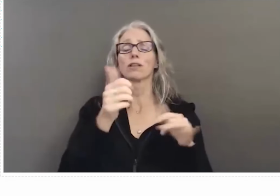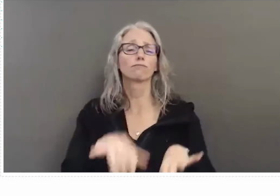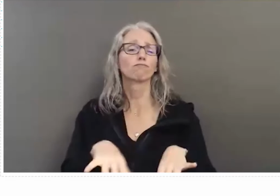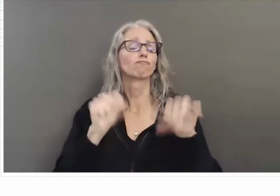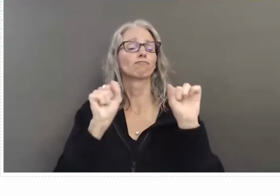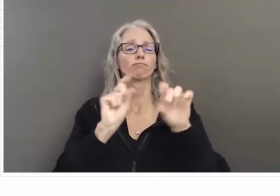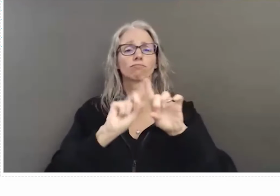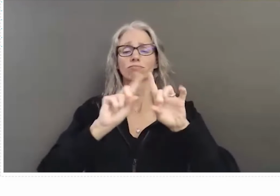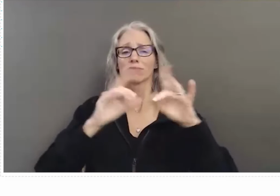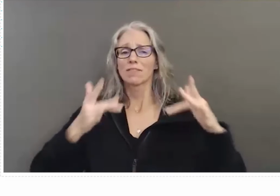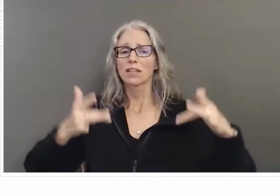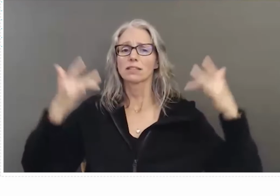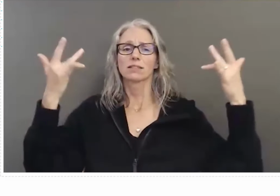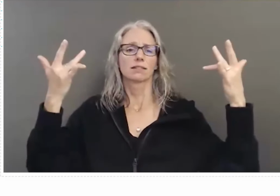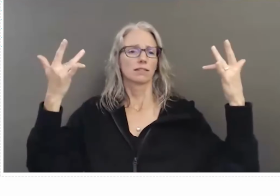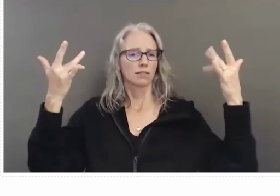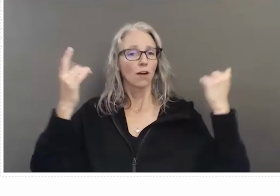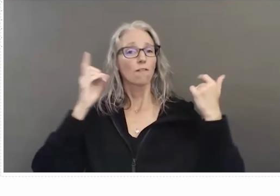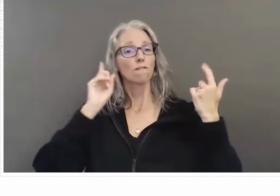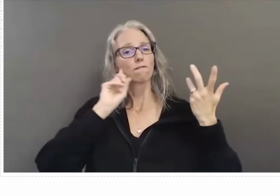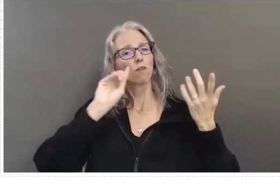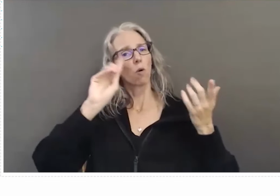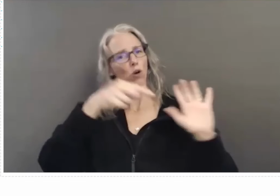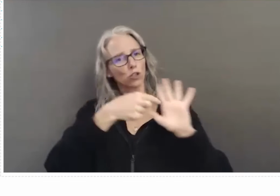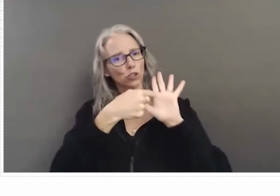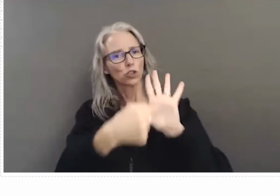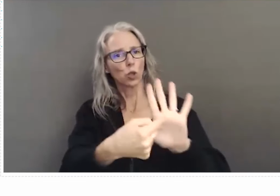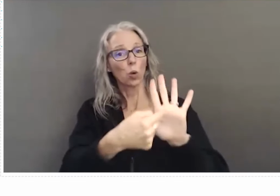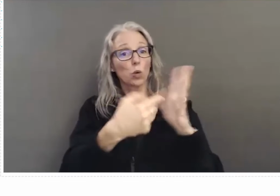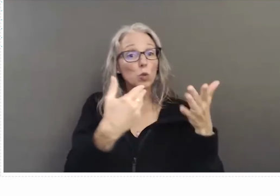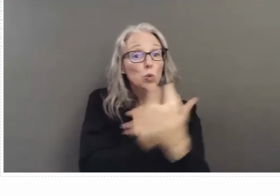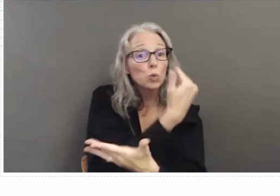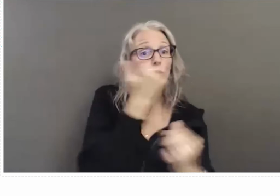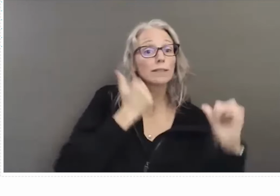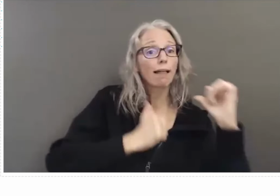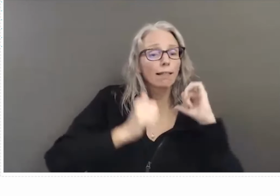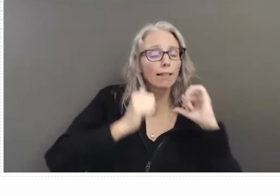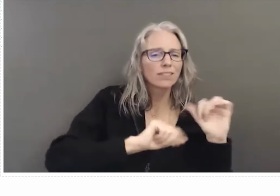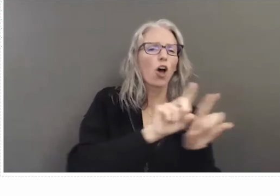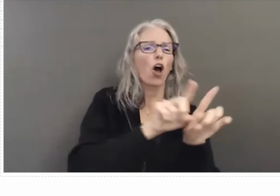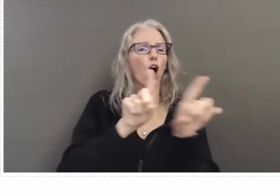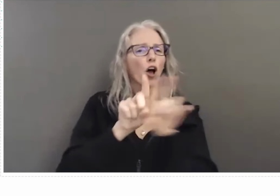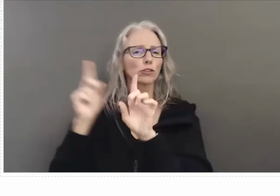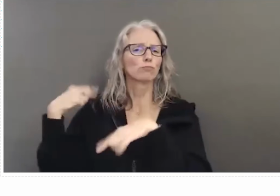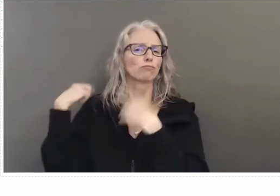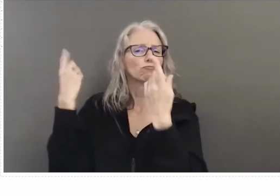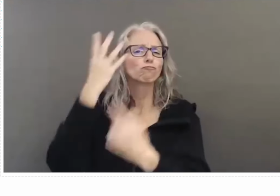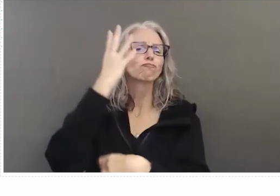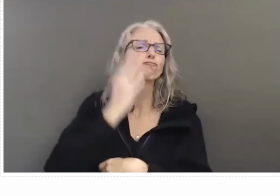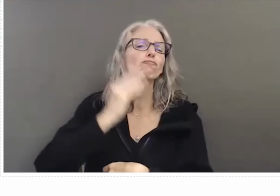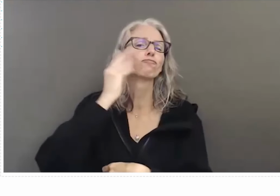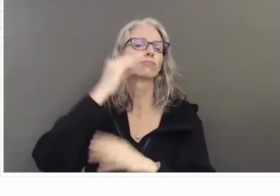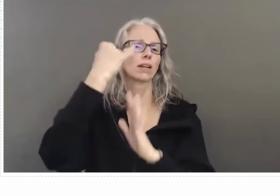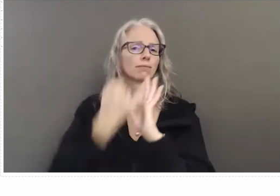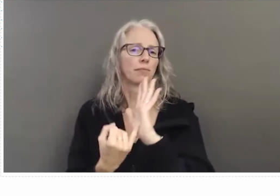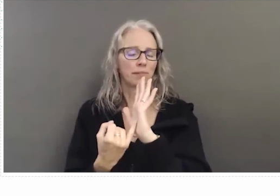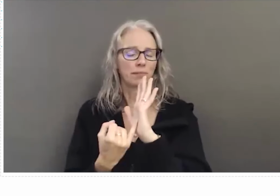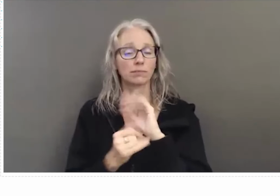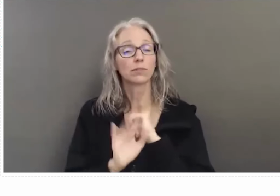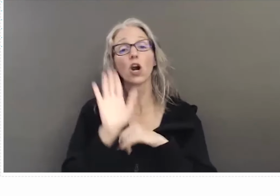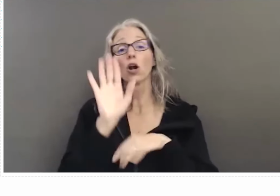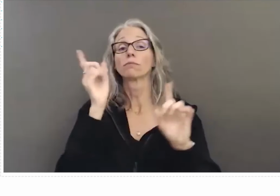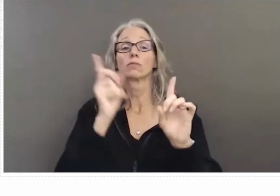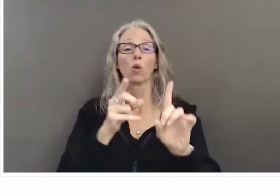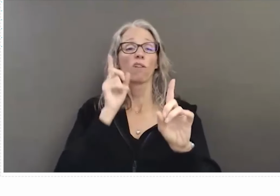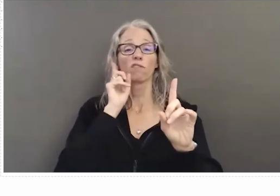celebrate both established and emerging talents. Carly's commitment to artistic excellence and inclusivity continues to